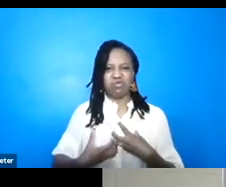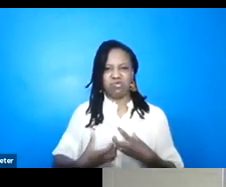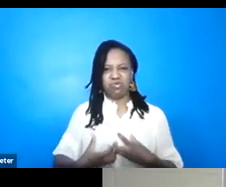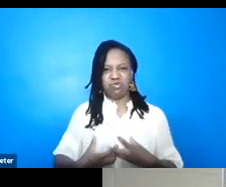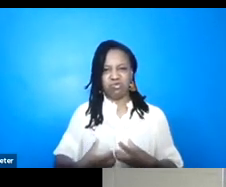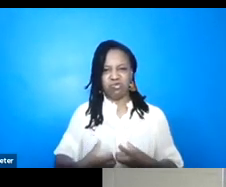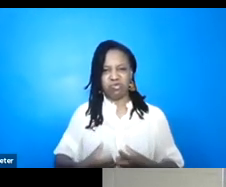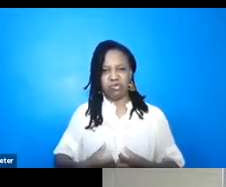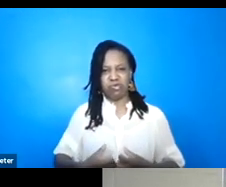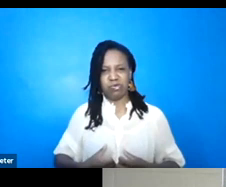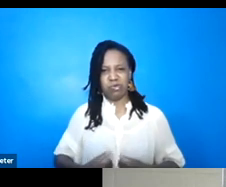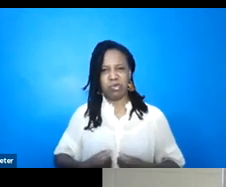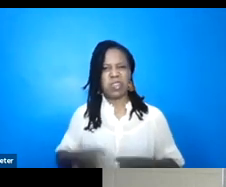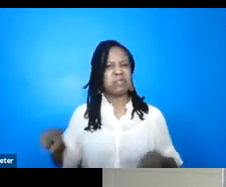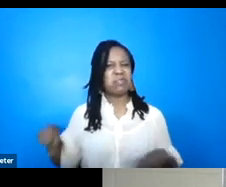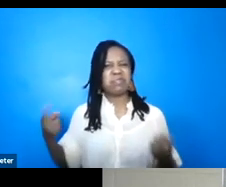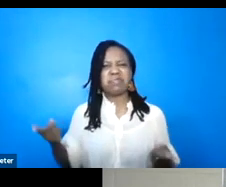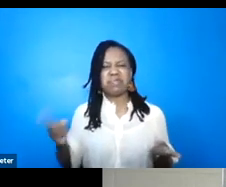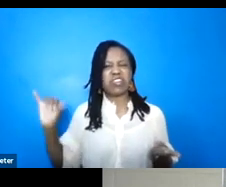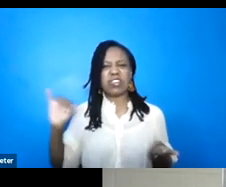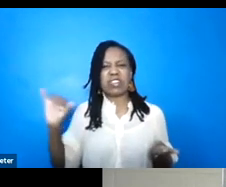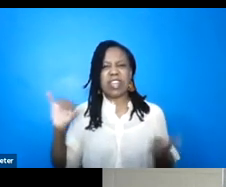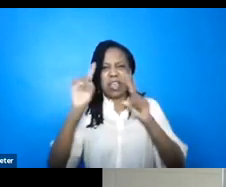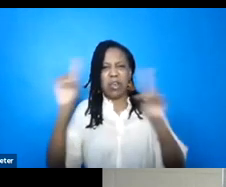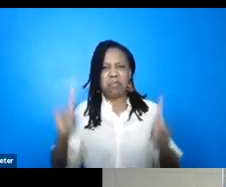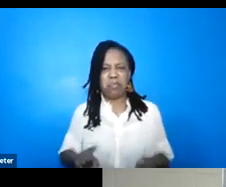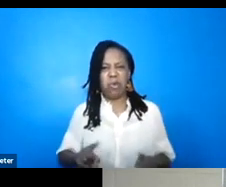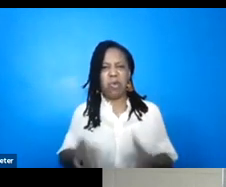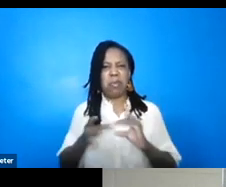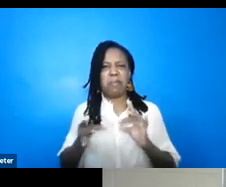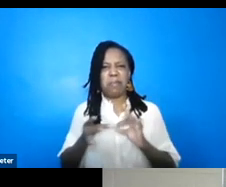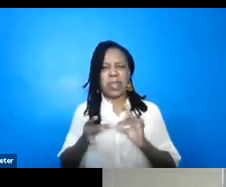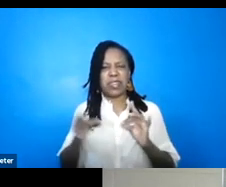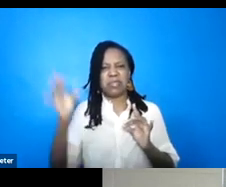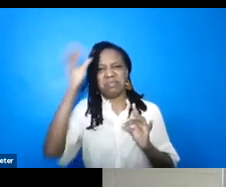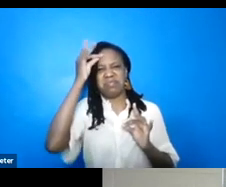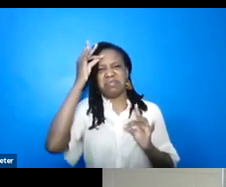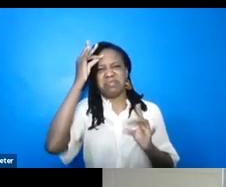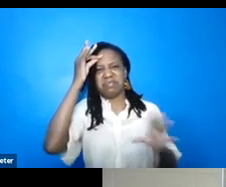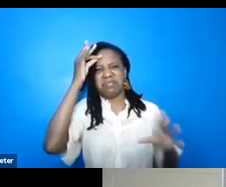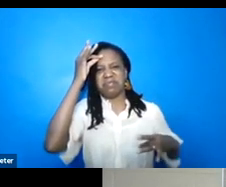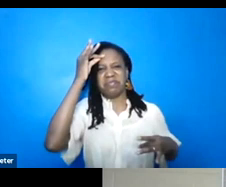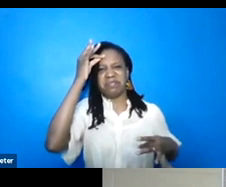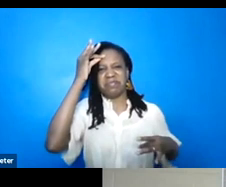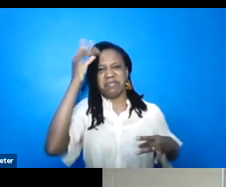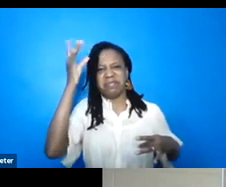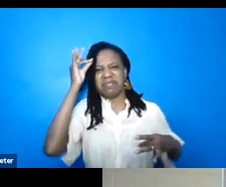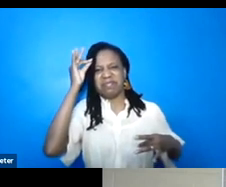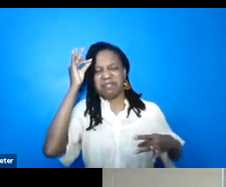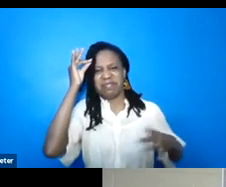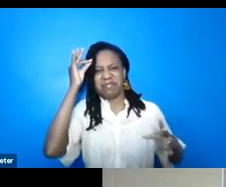me and sticked on me like a sticky board, just placed on me, saying this is what men do in the environment where I grew up. And I grew